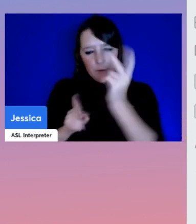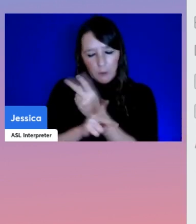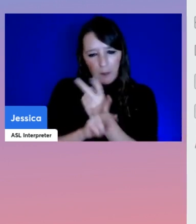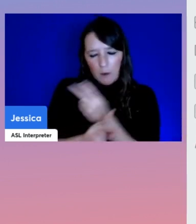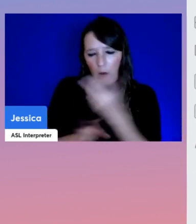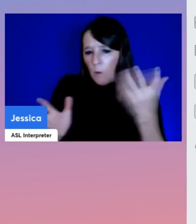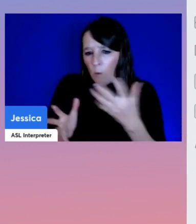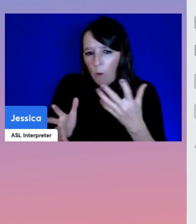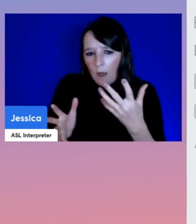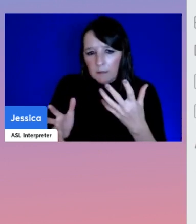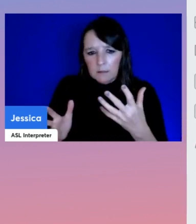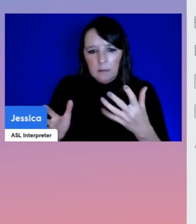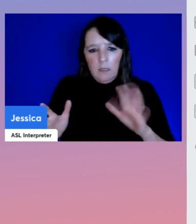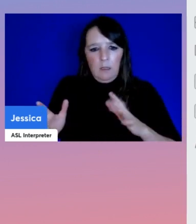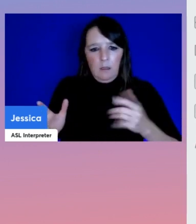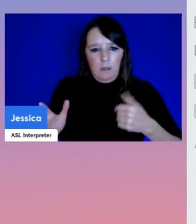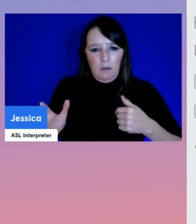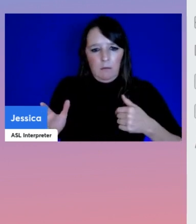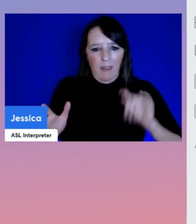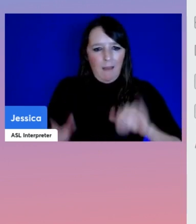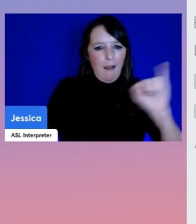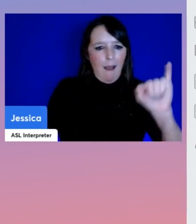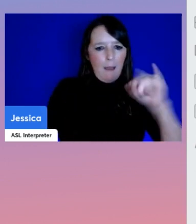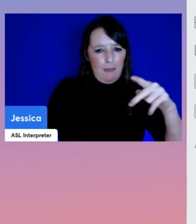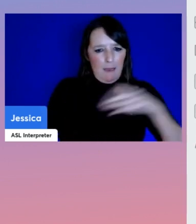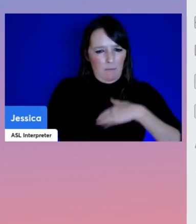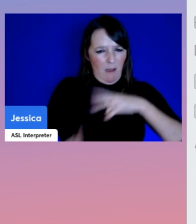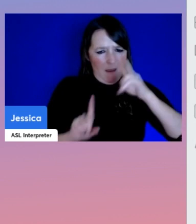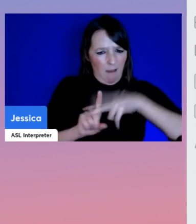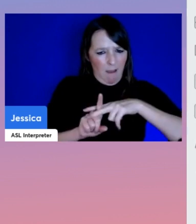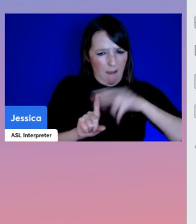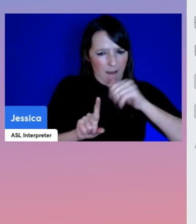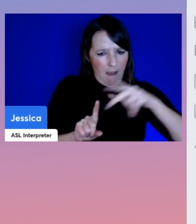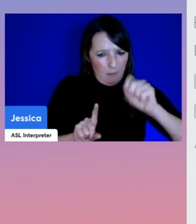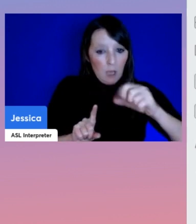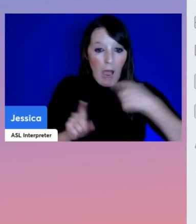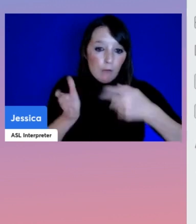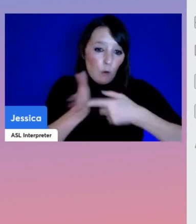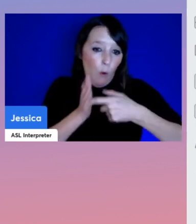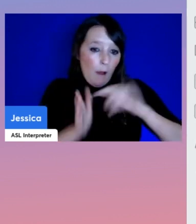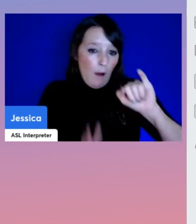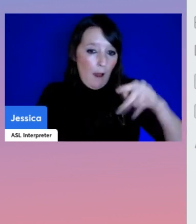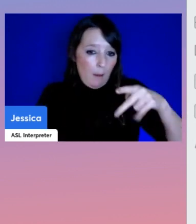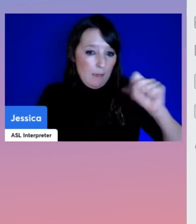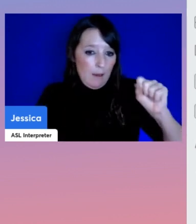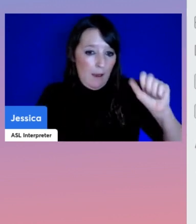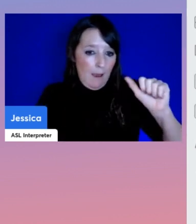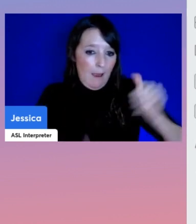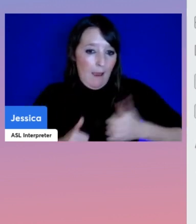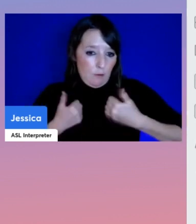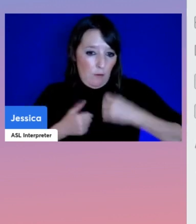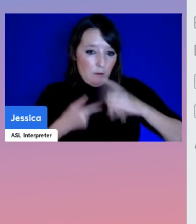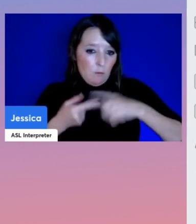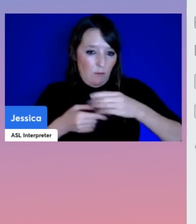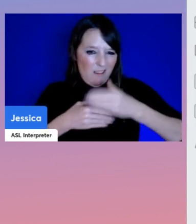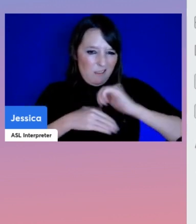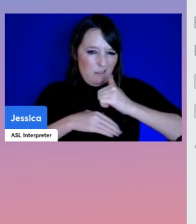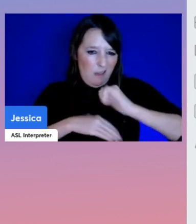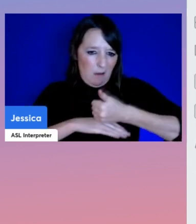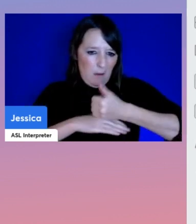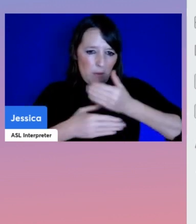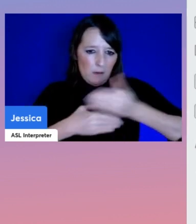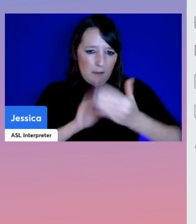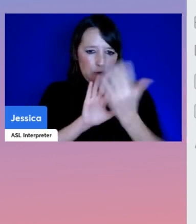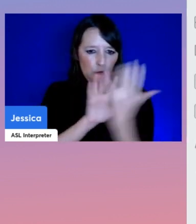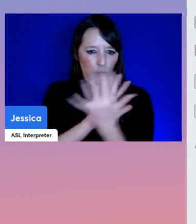the IP of my applications, because I will require the IP addresses when I next set up Traffic Manager. So